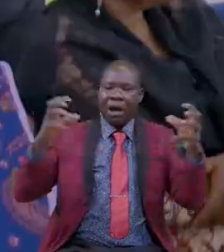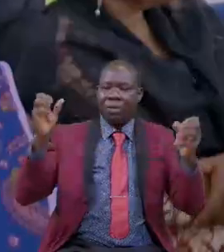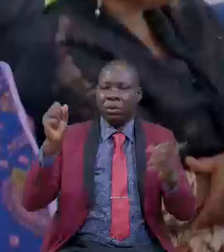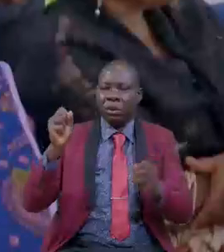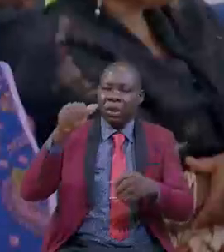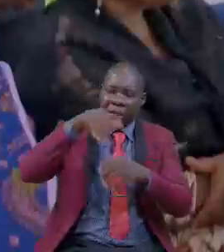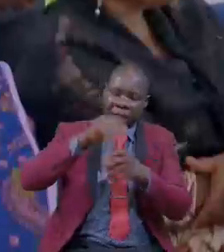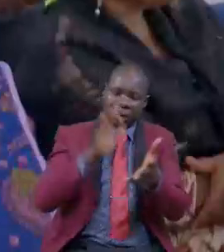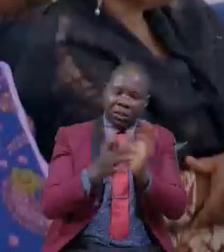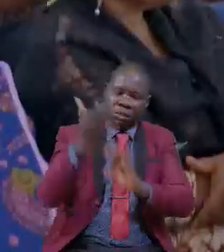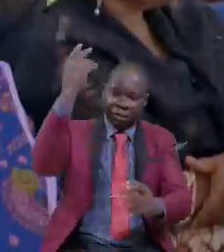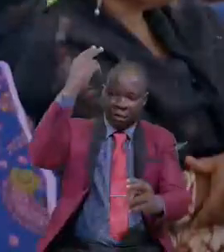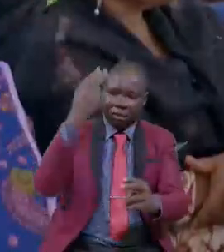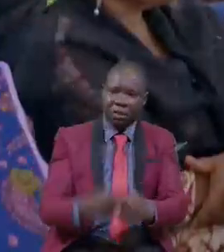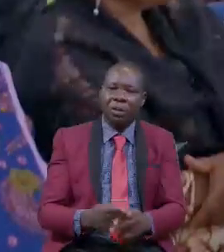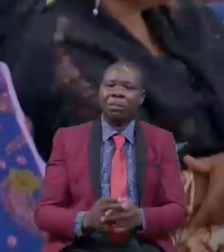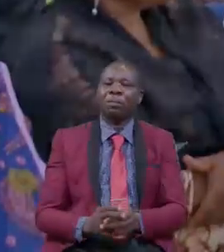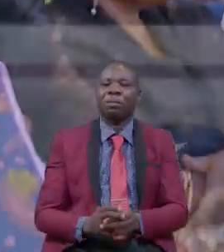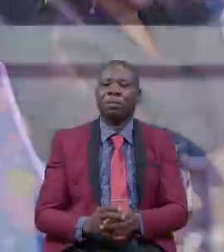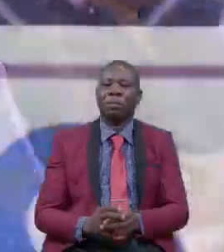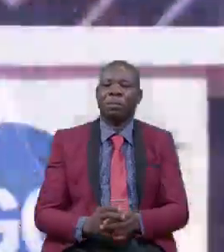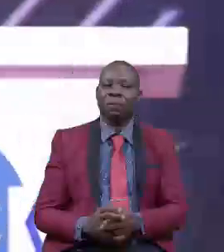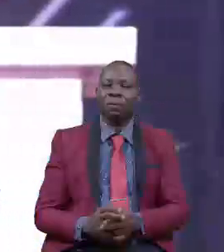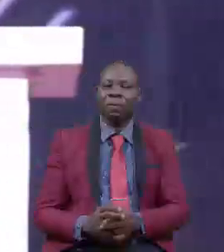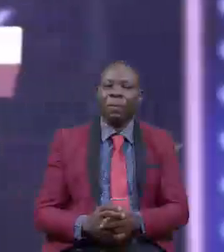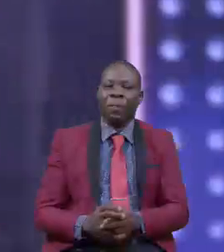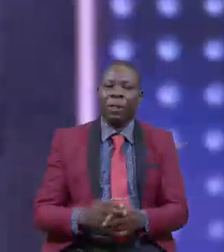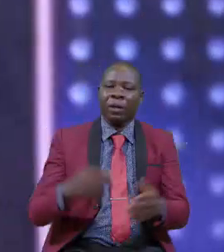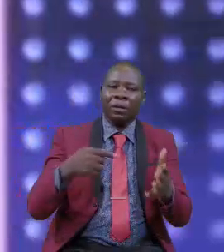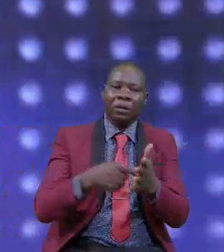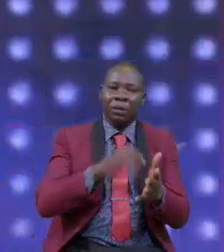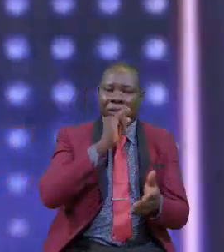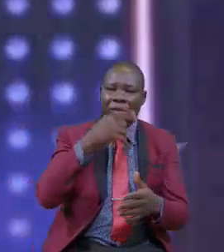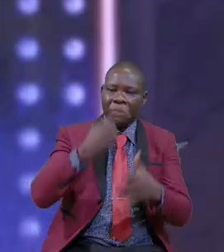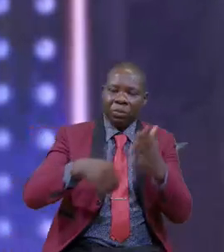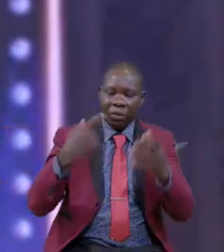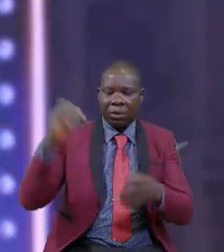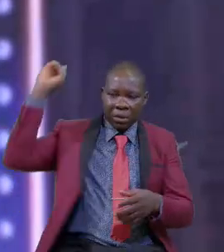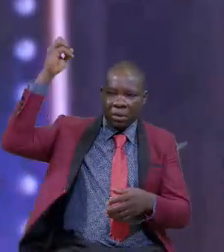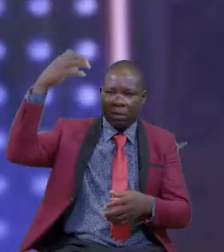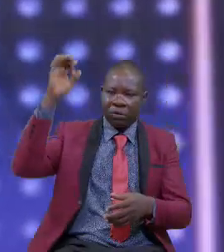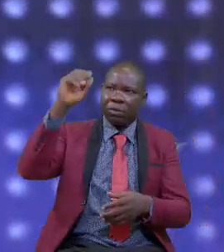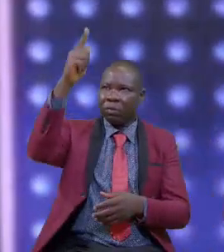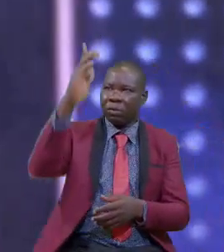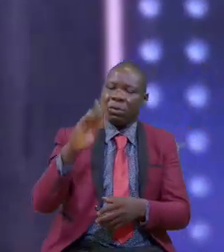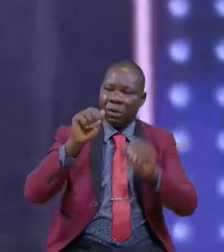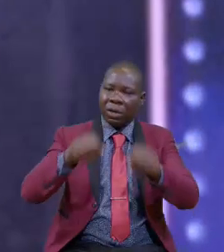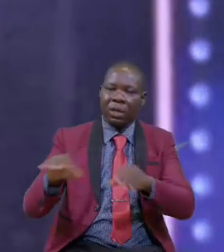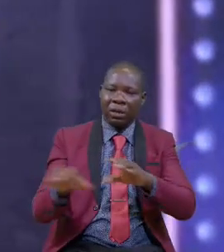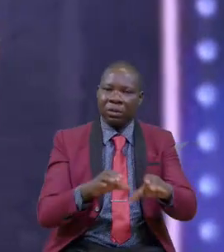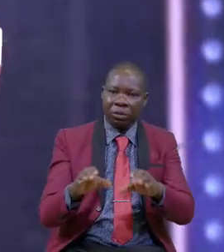name. Amen. That's what the grace of God can do. And that is what